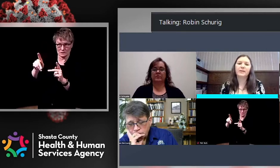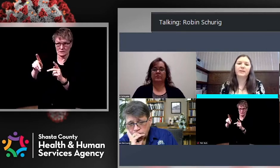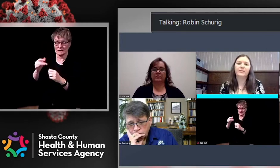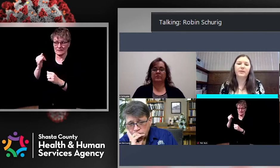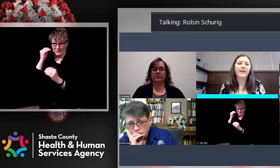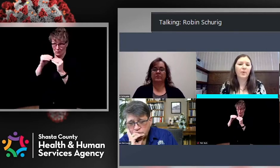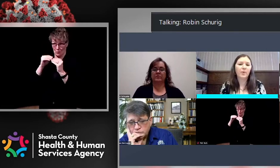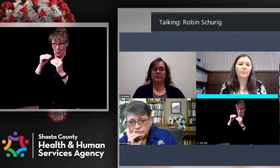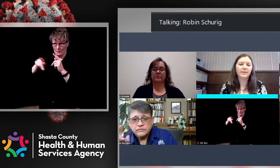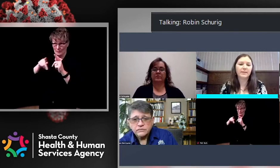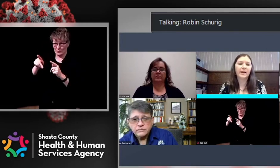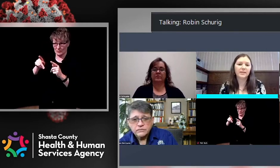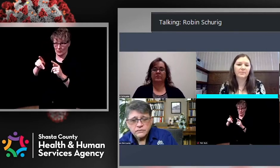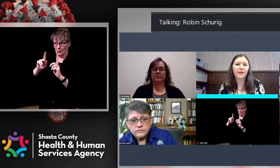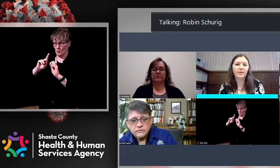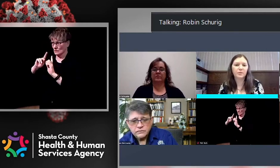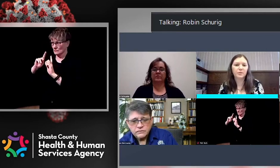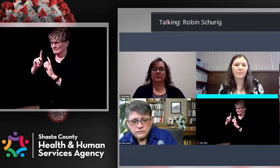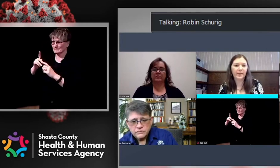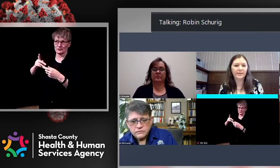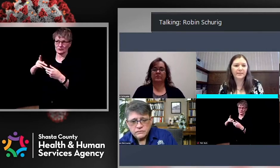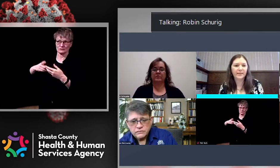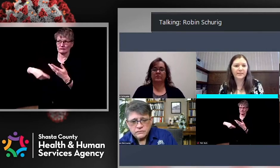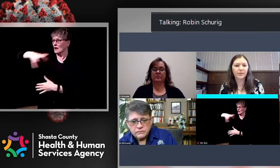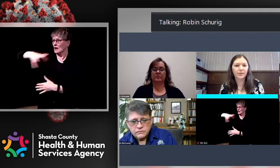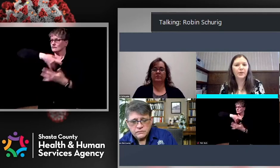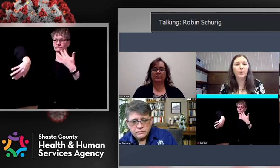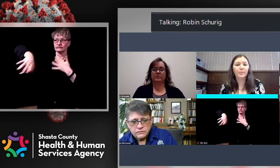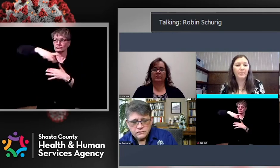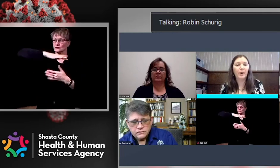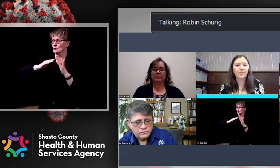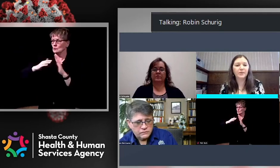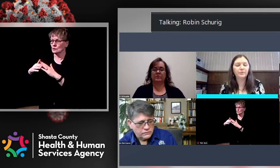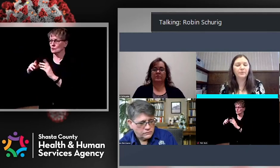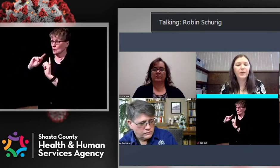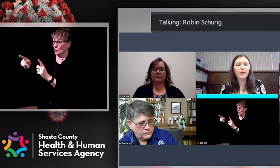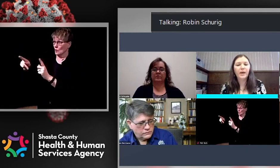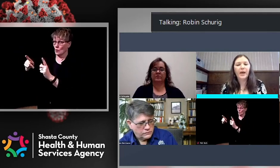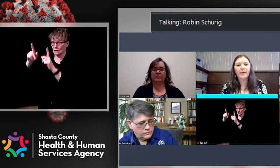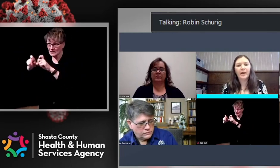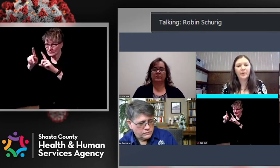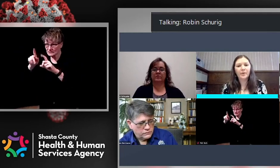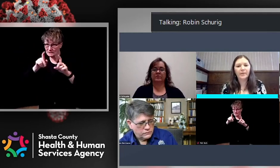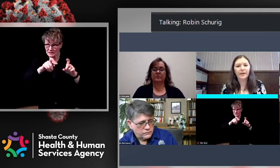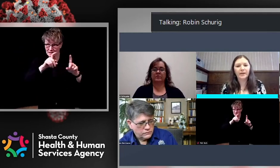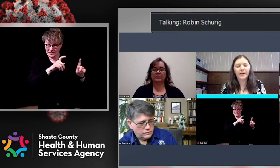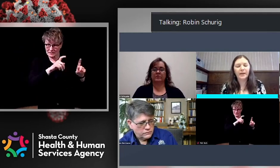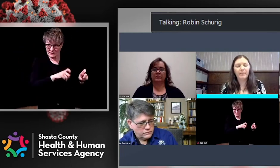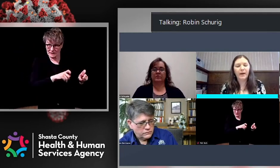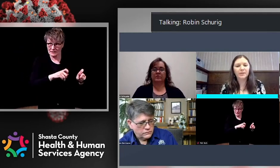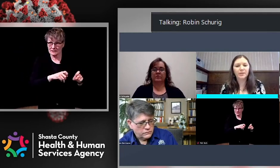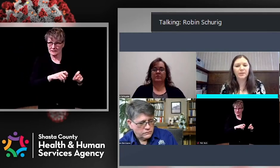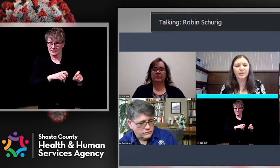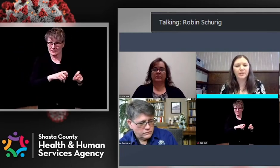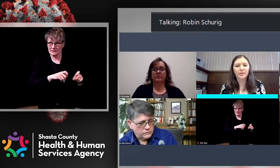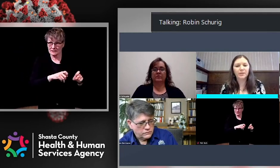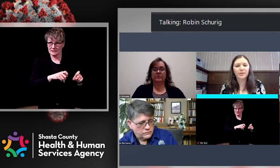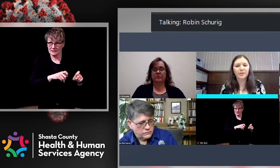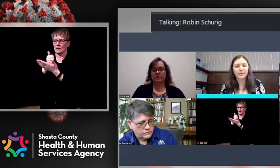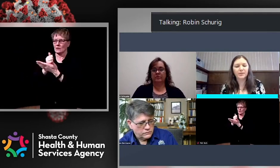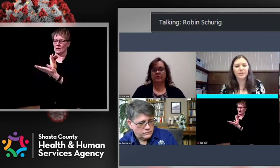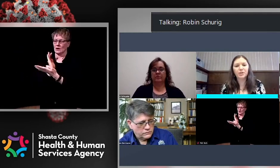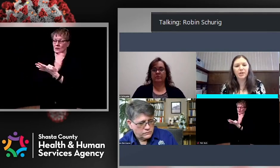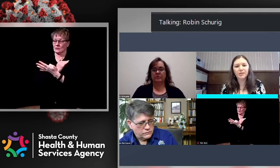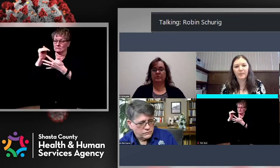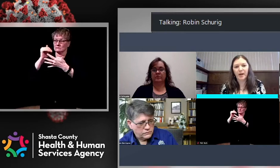bring our test positivity down because not as many of those people getting tested will be positive. And then the other way that it can impact our tier